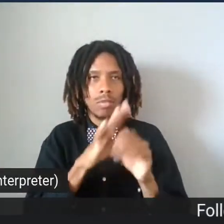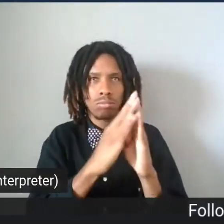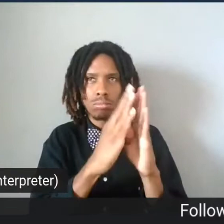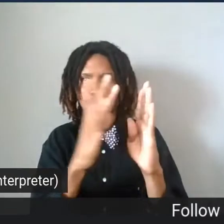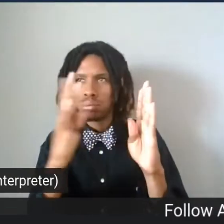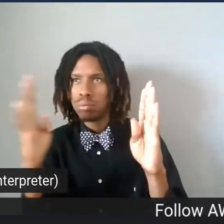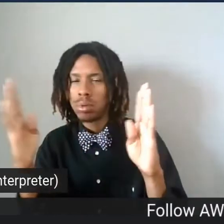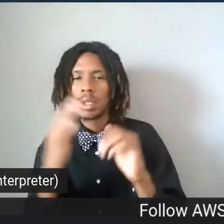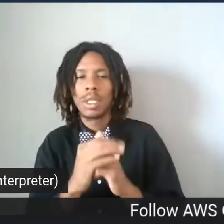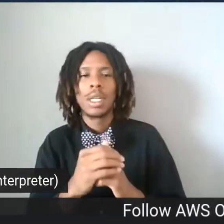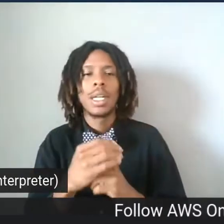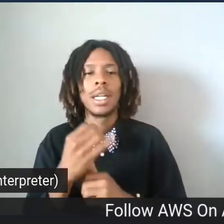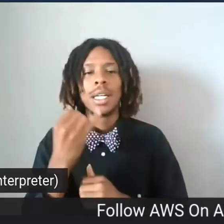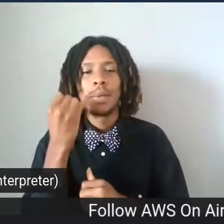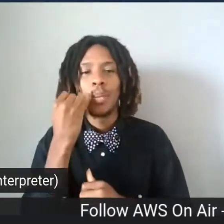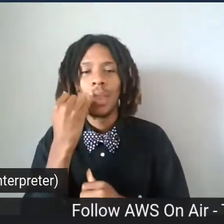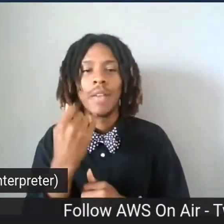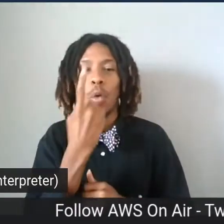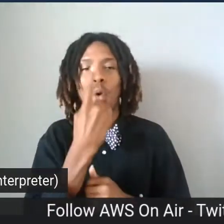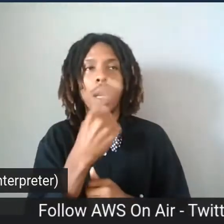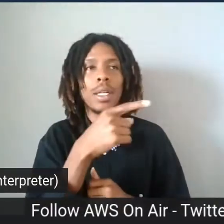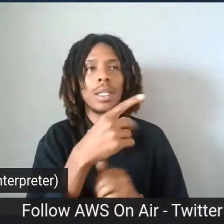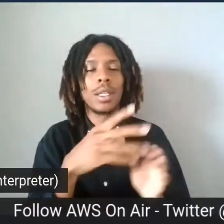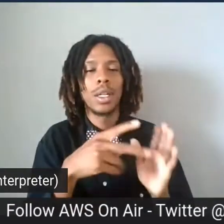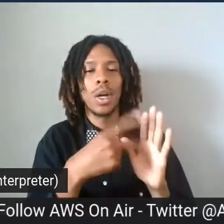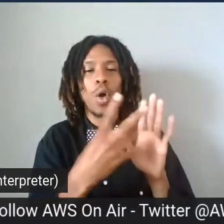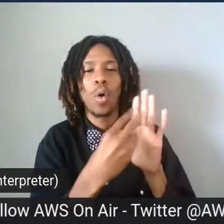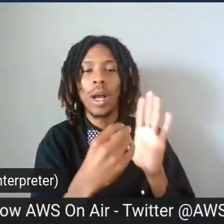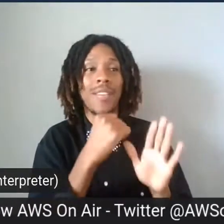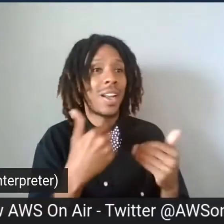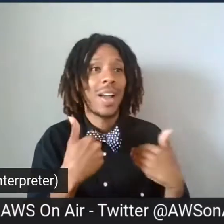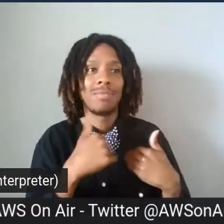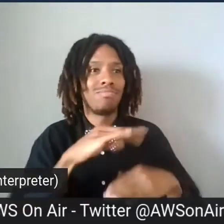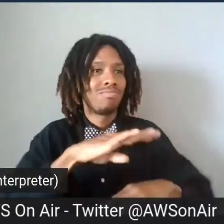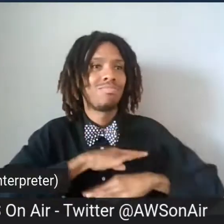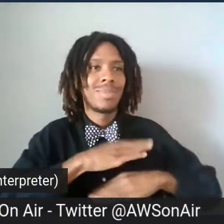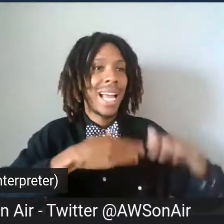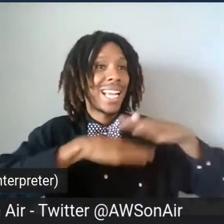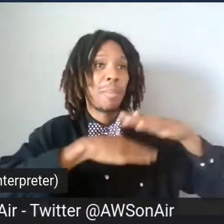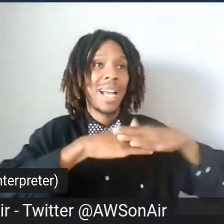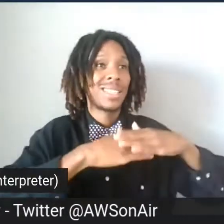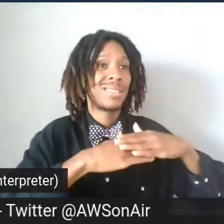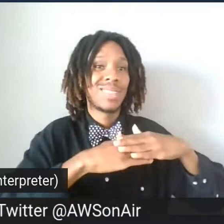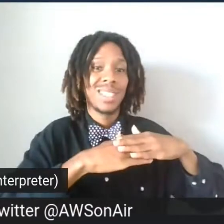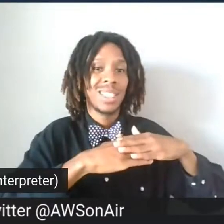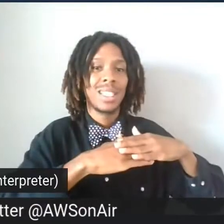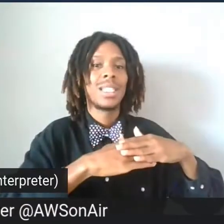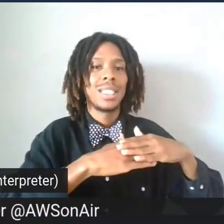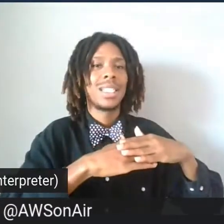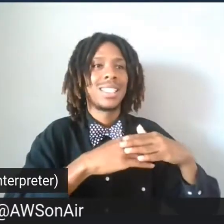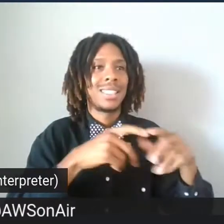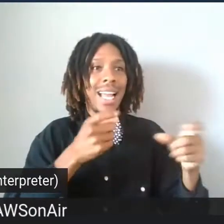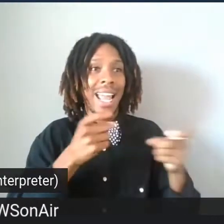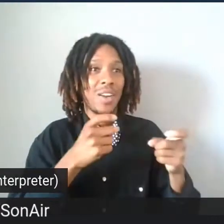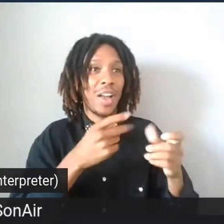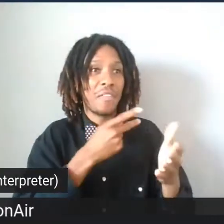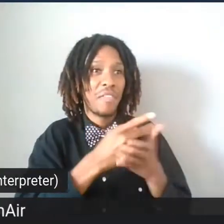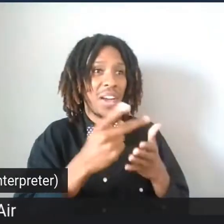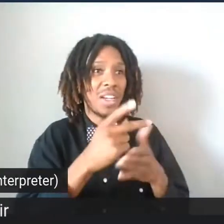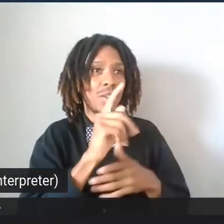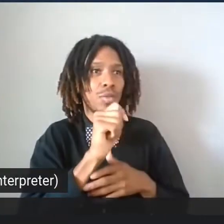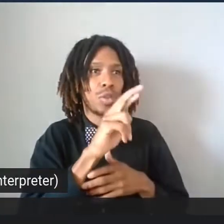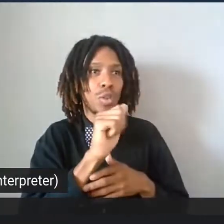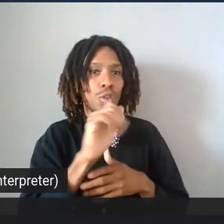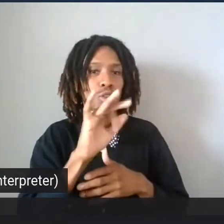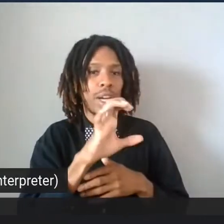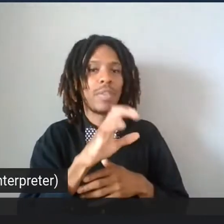for example, if one of your replicas does not have sufficient capacity to handle the failover traffic,